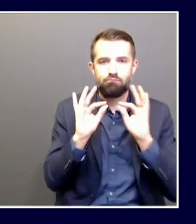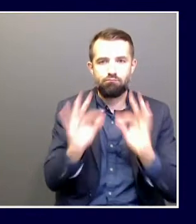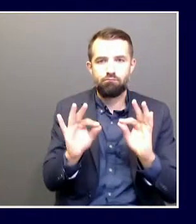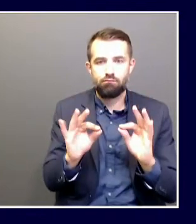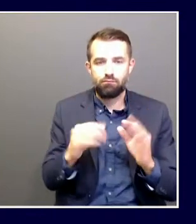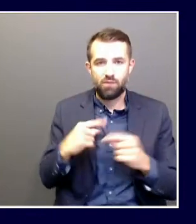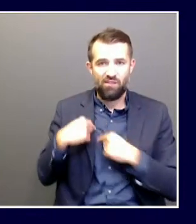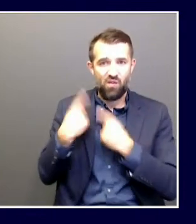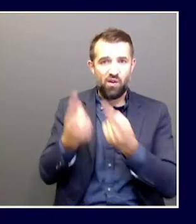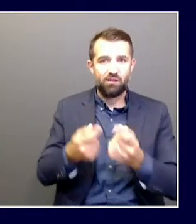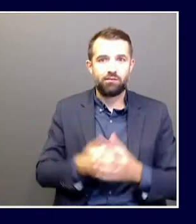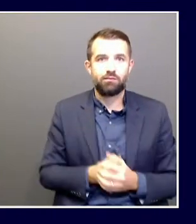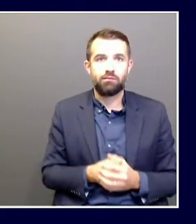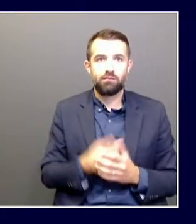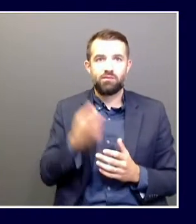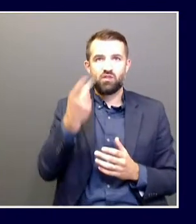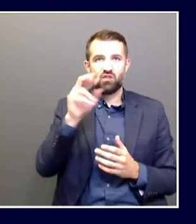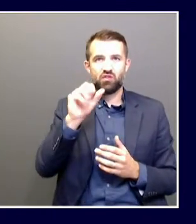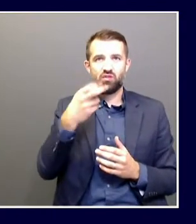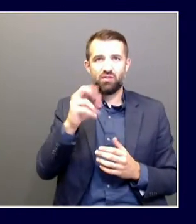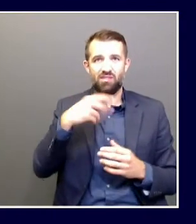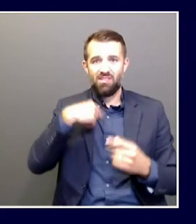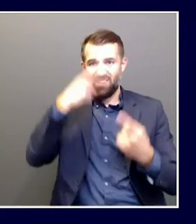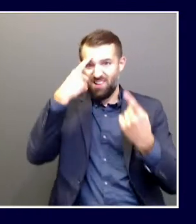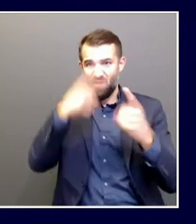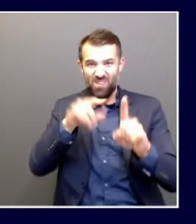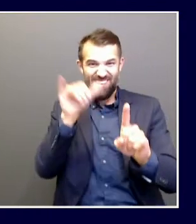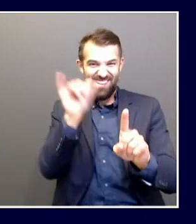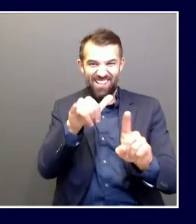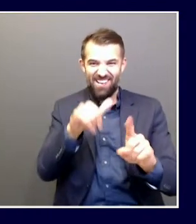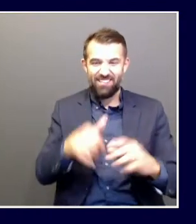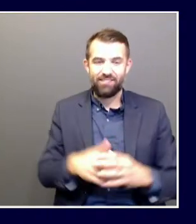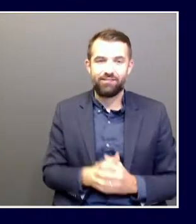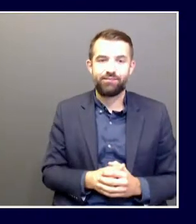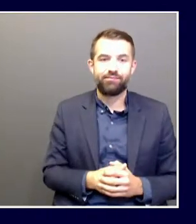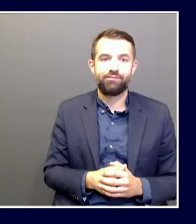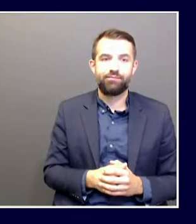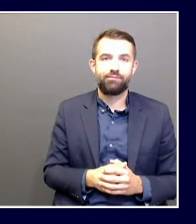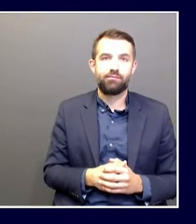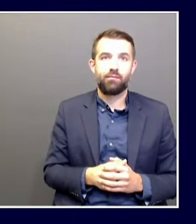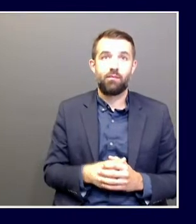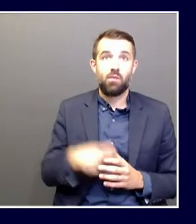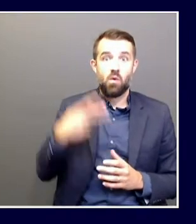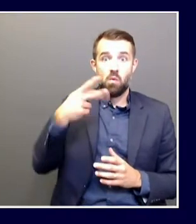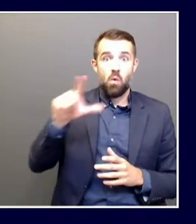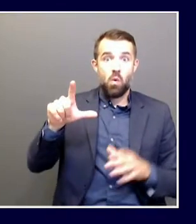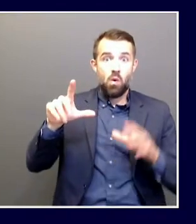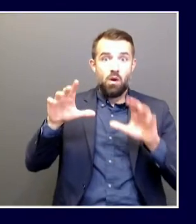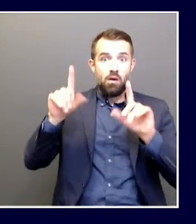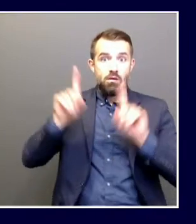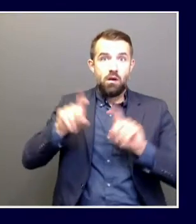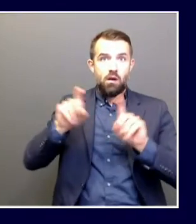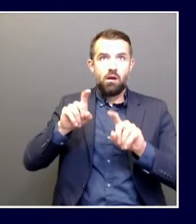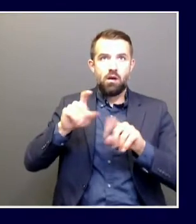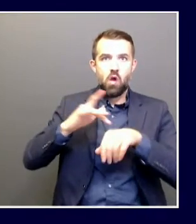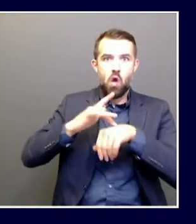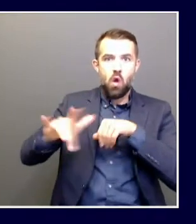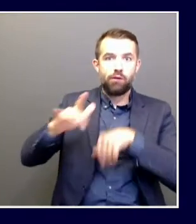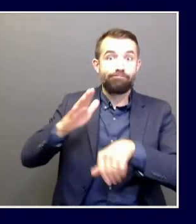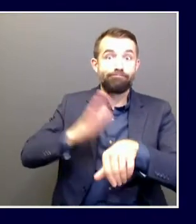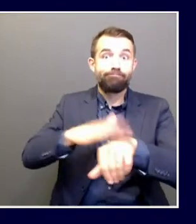100%. I would have said that exactly the same way. And, we think of pool testing as an early warning system. It's not the